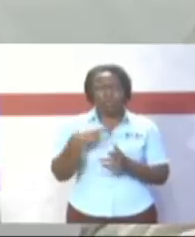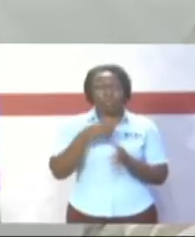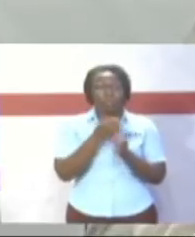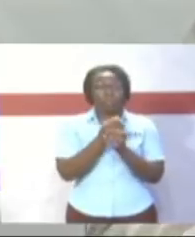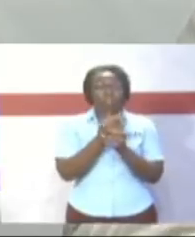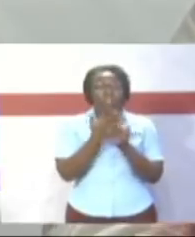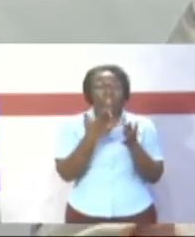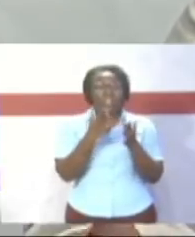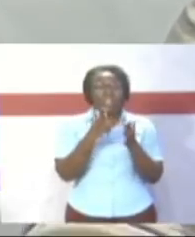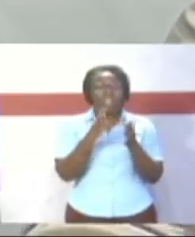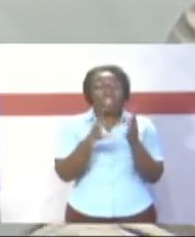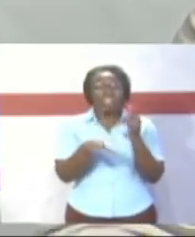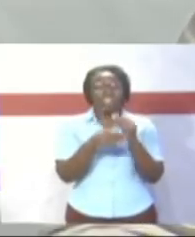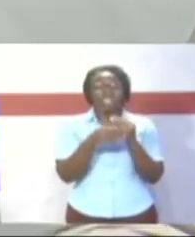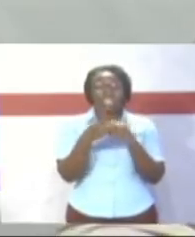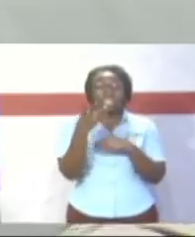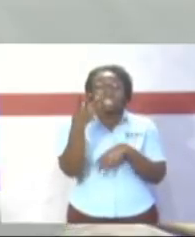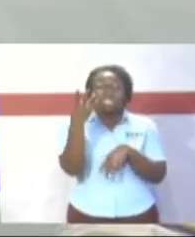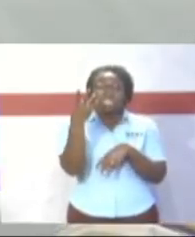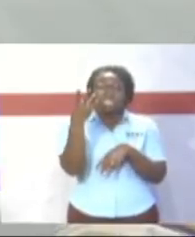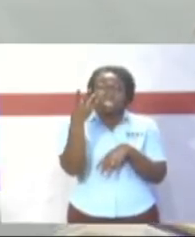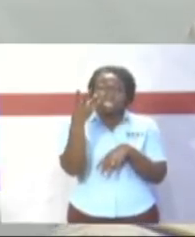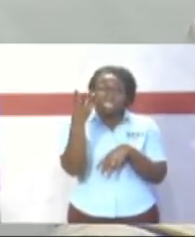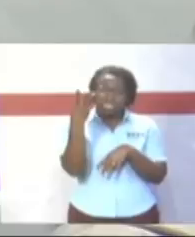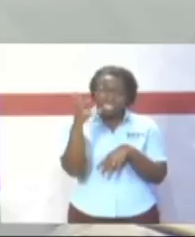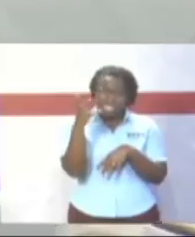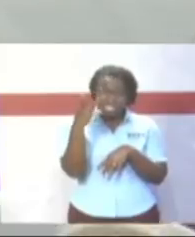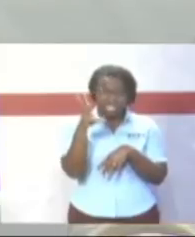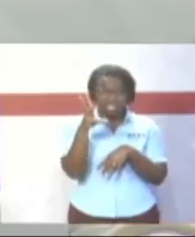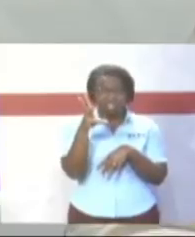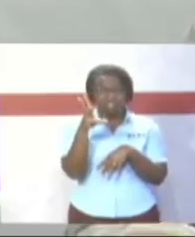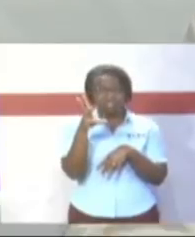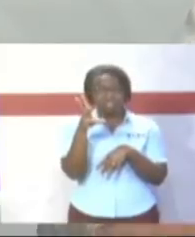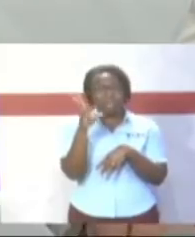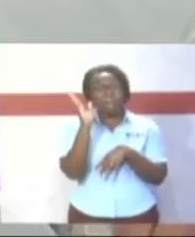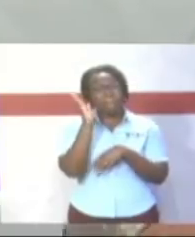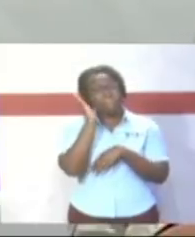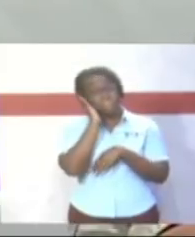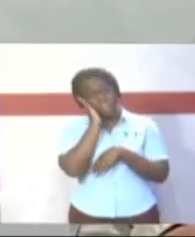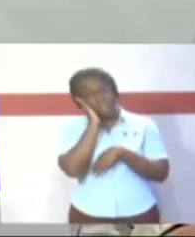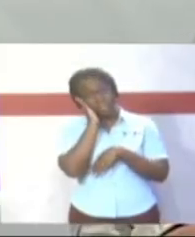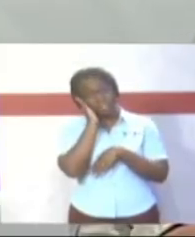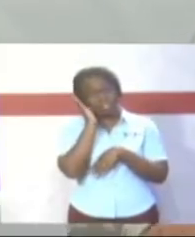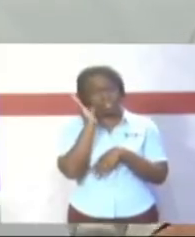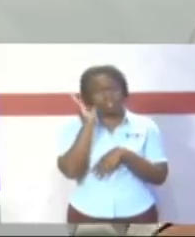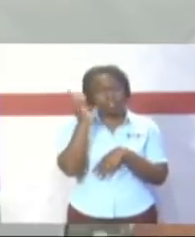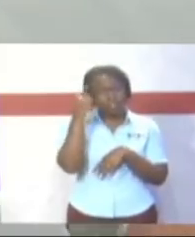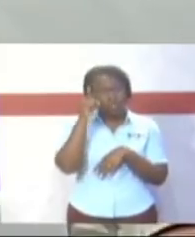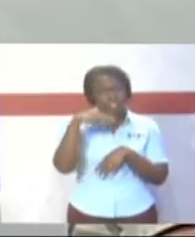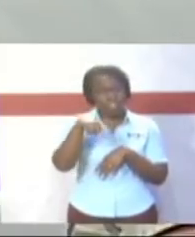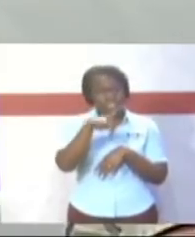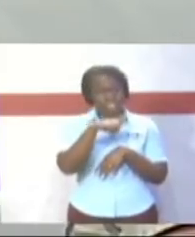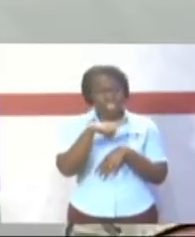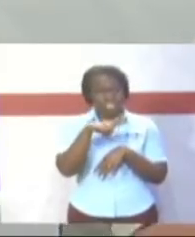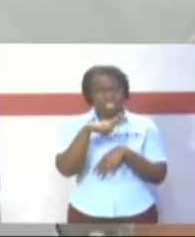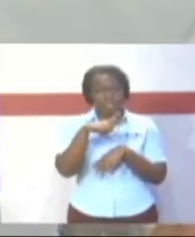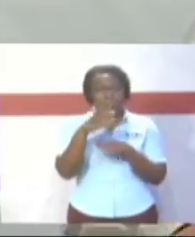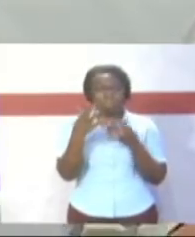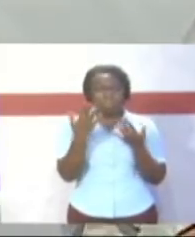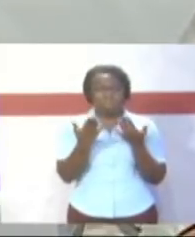type stroke high dependency unit level beds to be able to hold patients pending